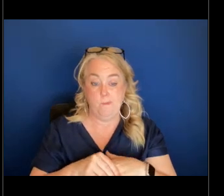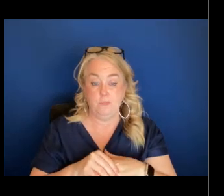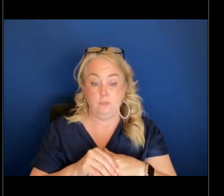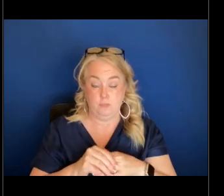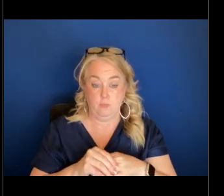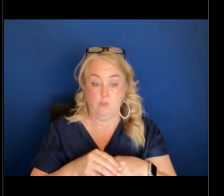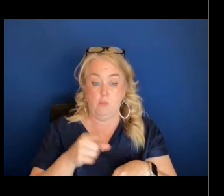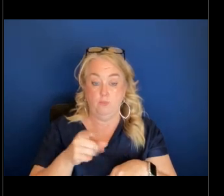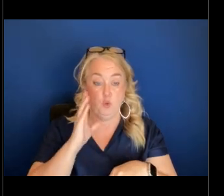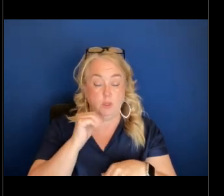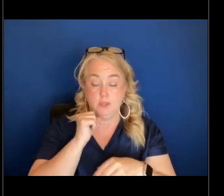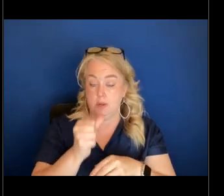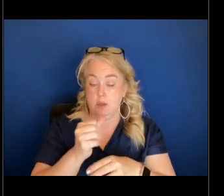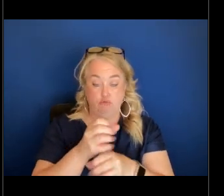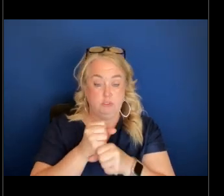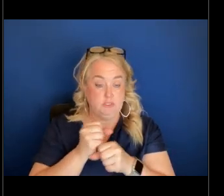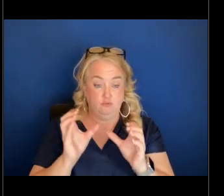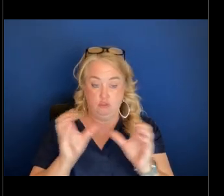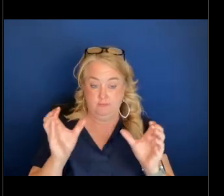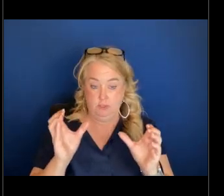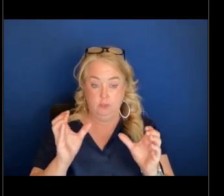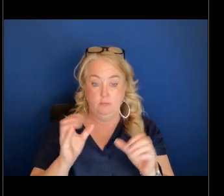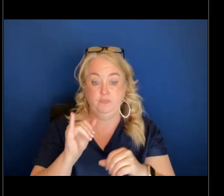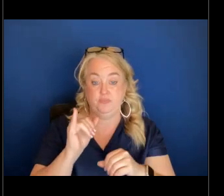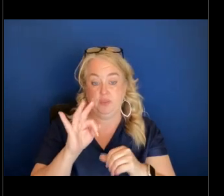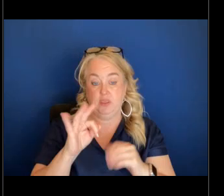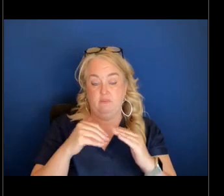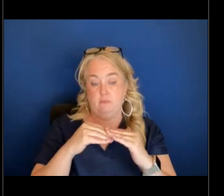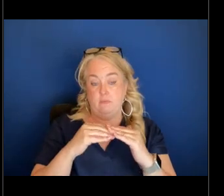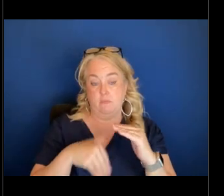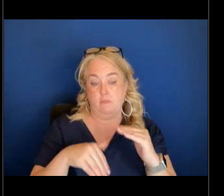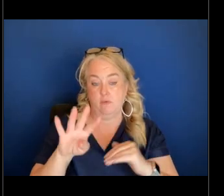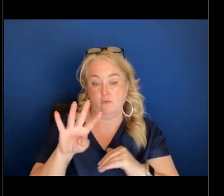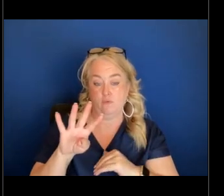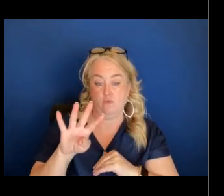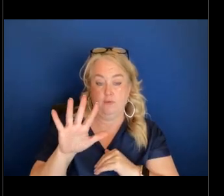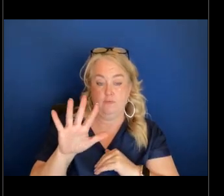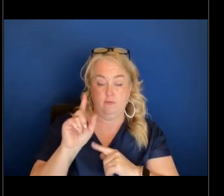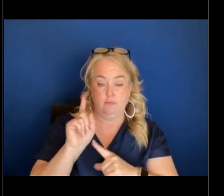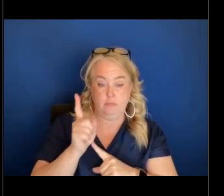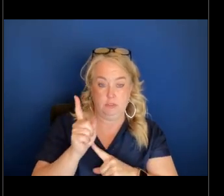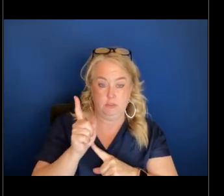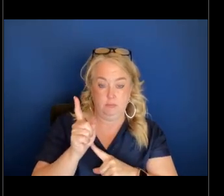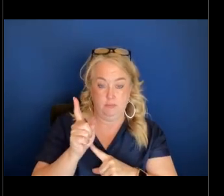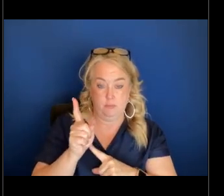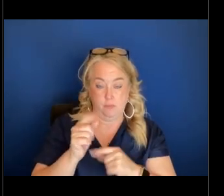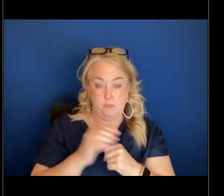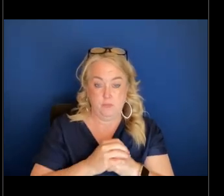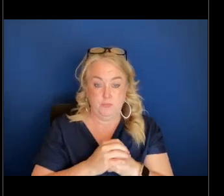You will not receive an attendance certificate if you attend for less than 45 minutes.